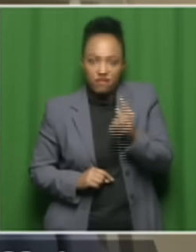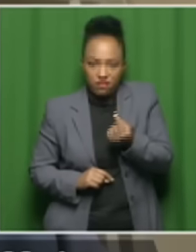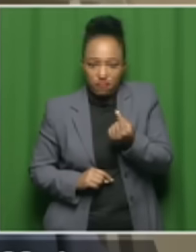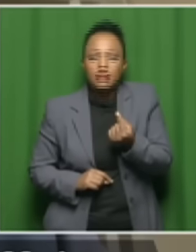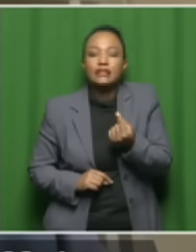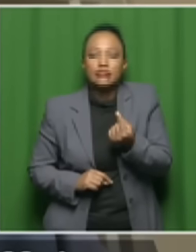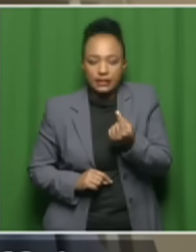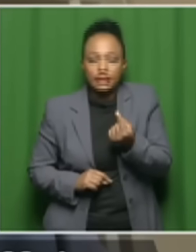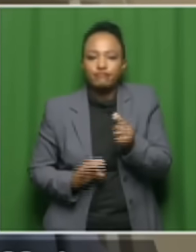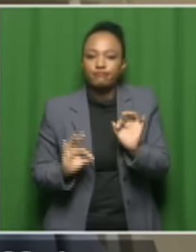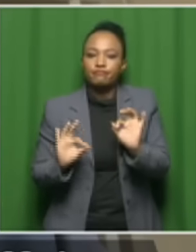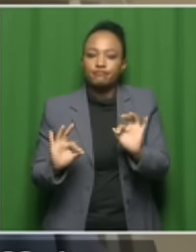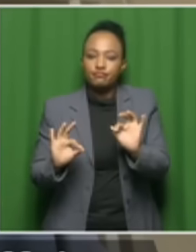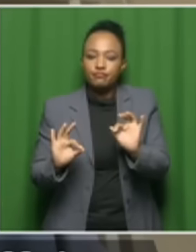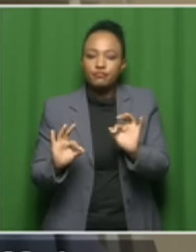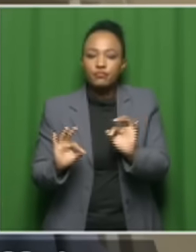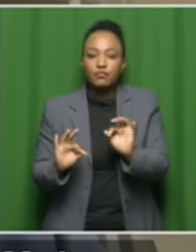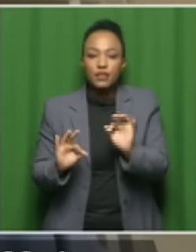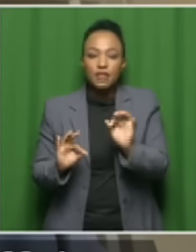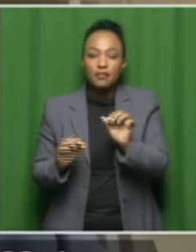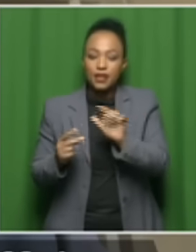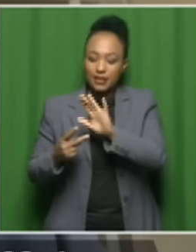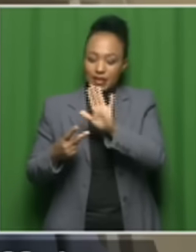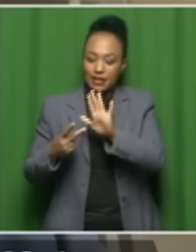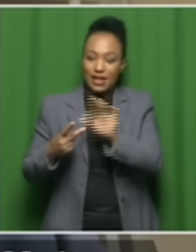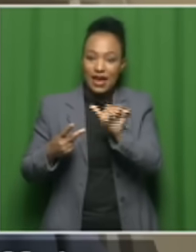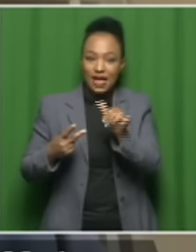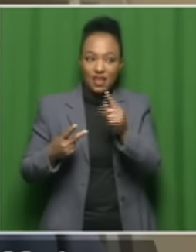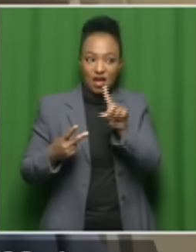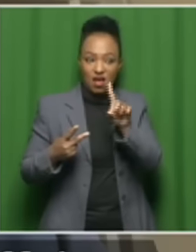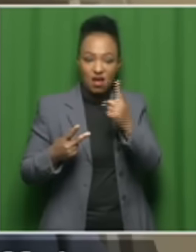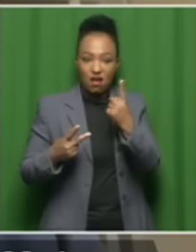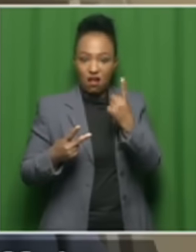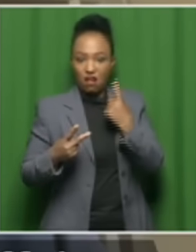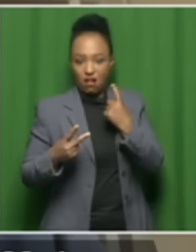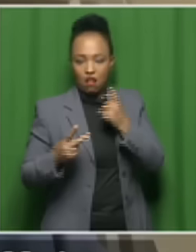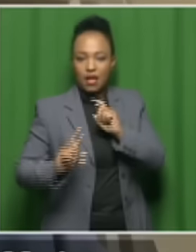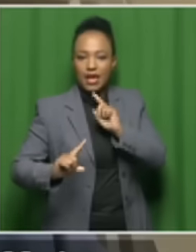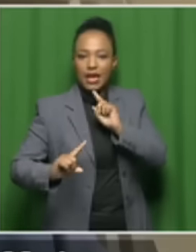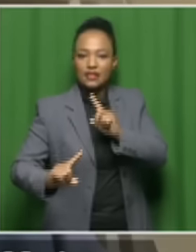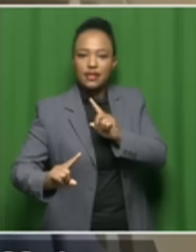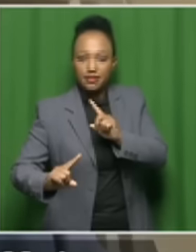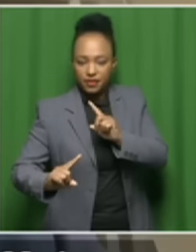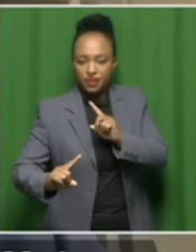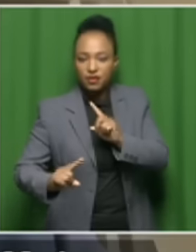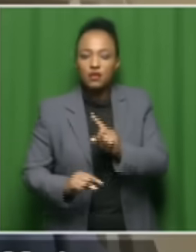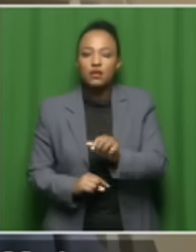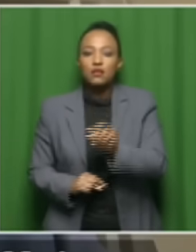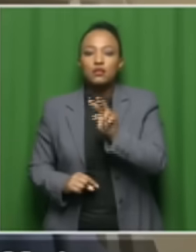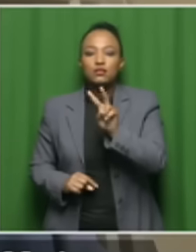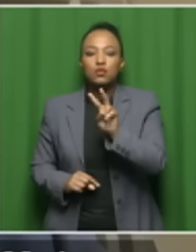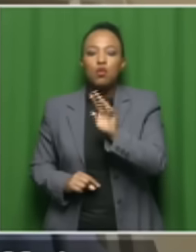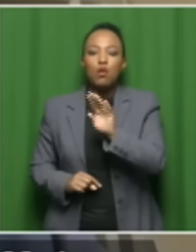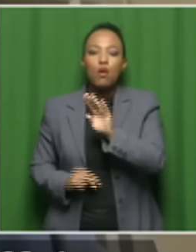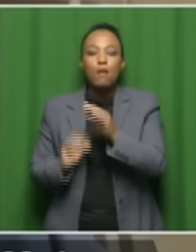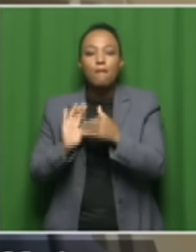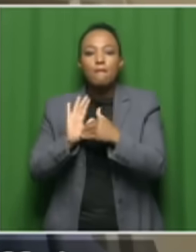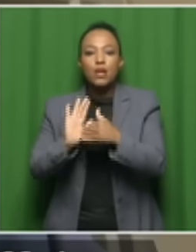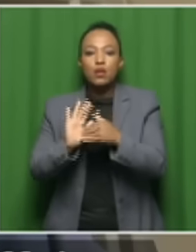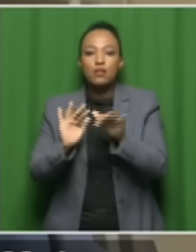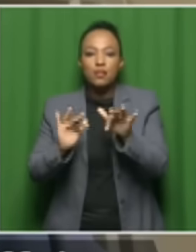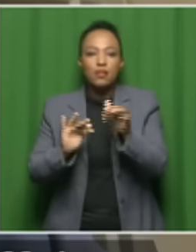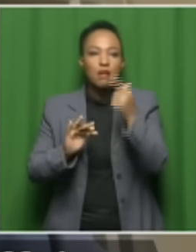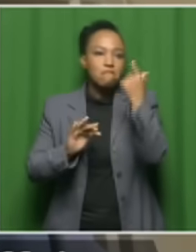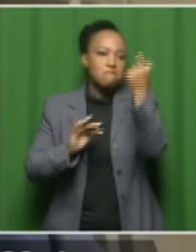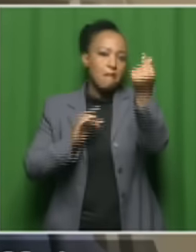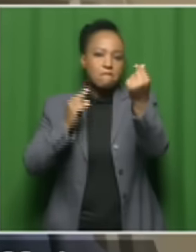just in response to the other part of your question, it is estimated that about 2 million people have left South Africa